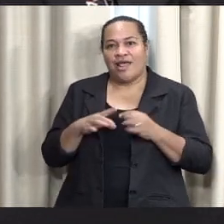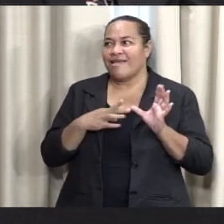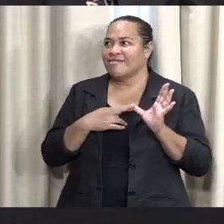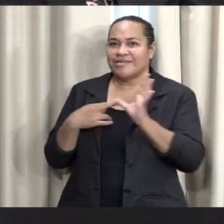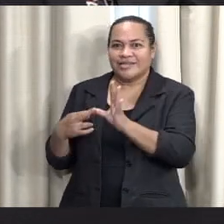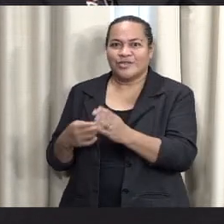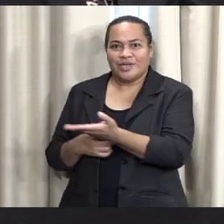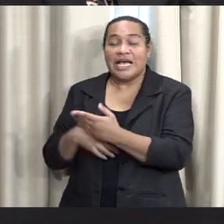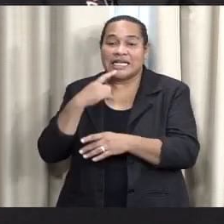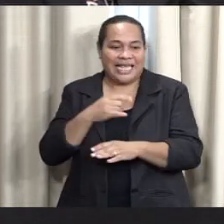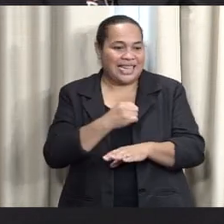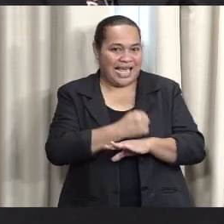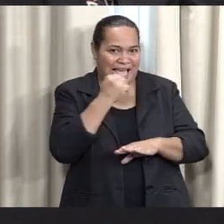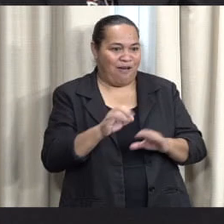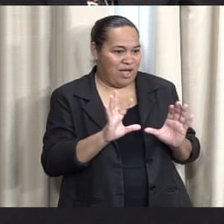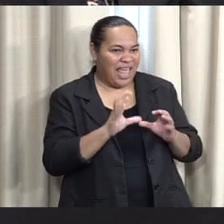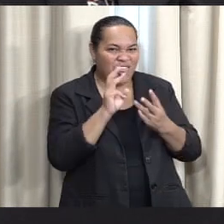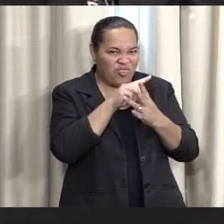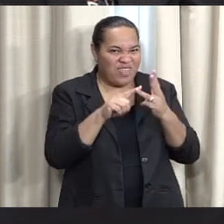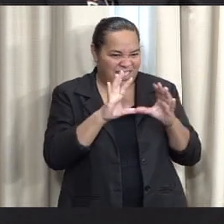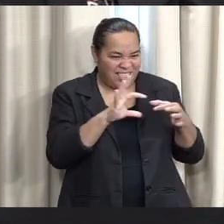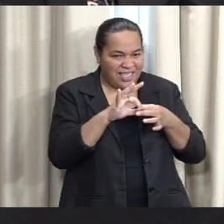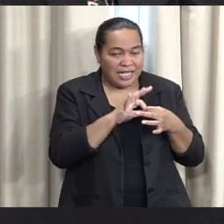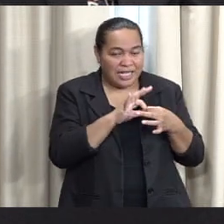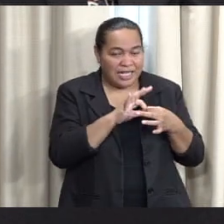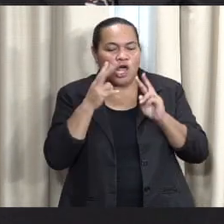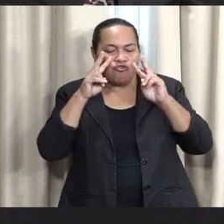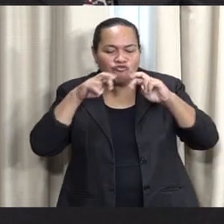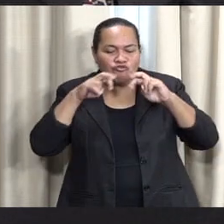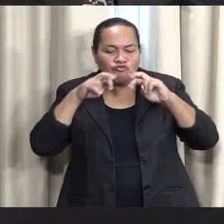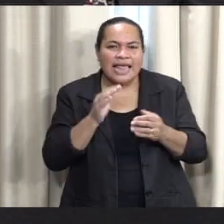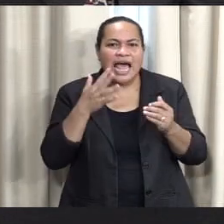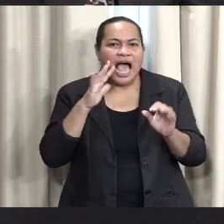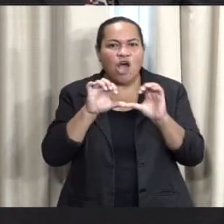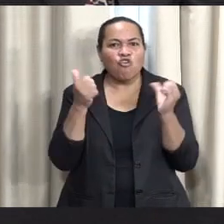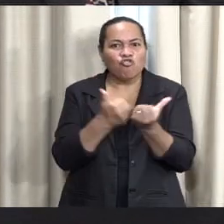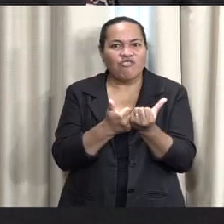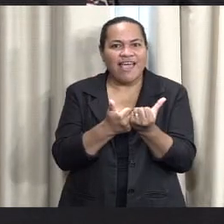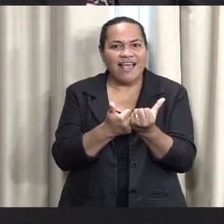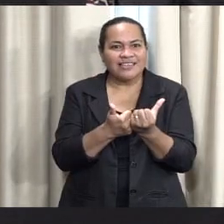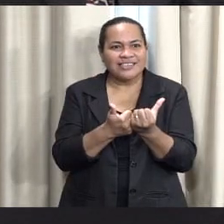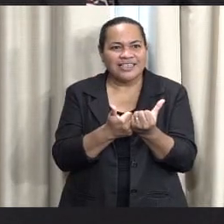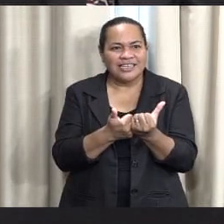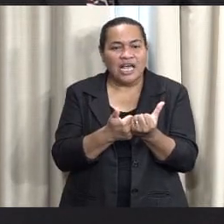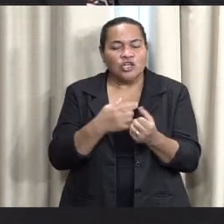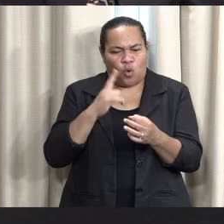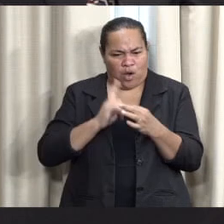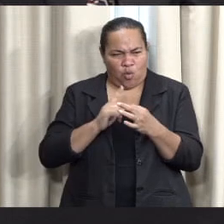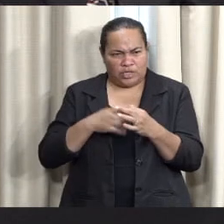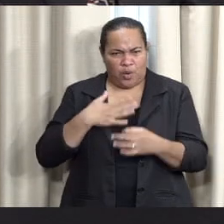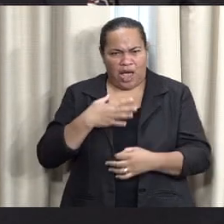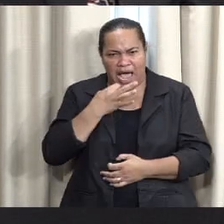the coalition government is really looking at the contracts for teachers. And one question that we had asked